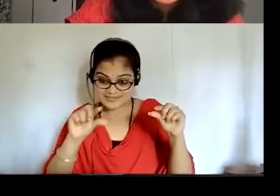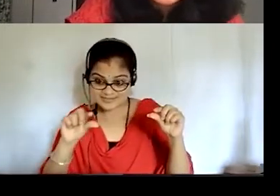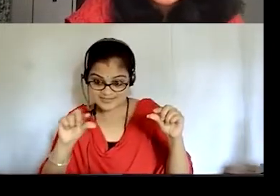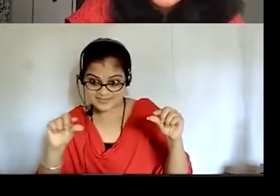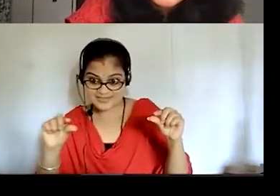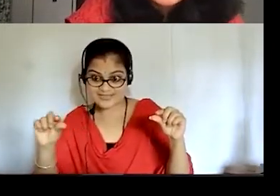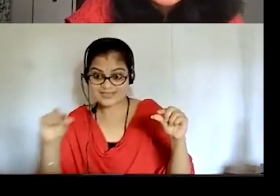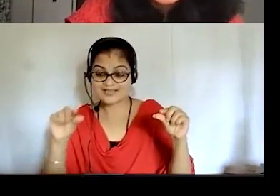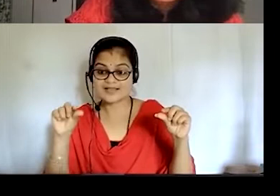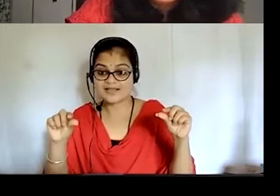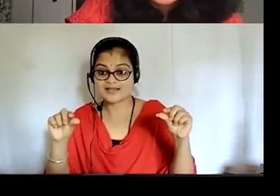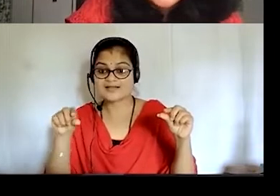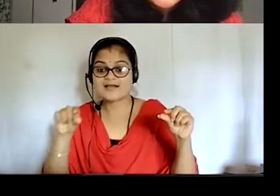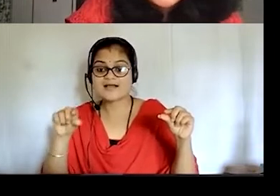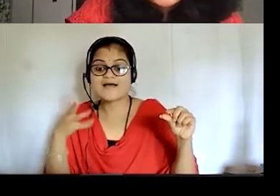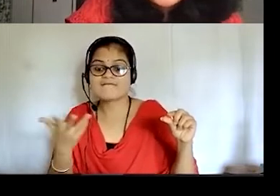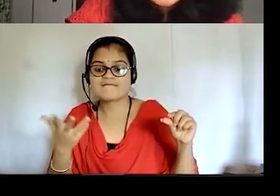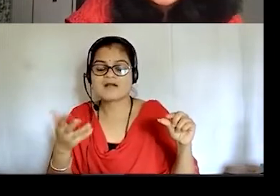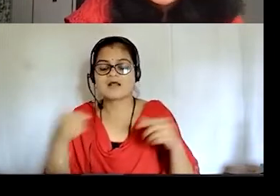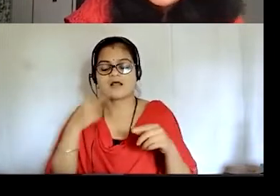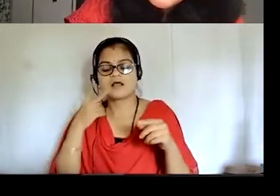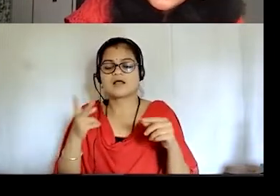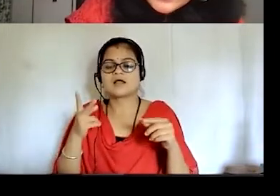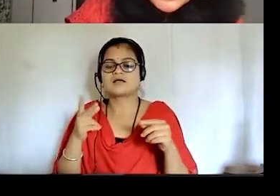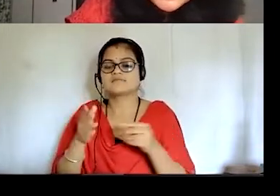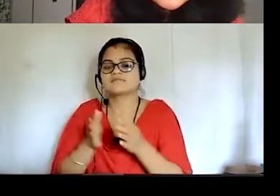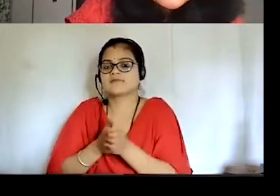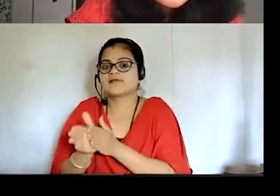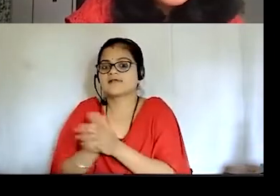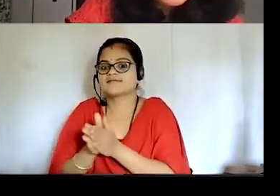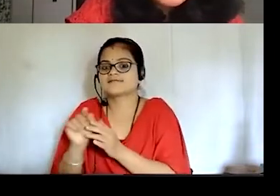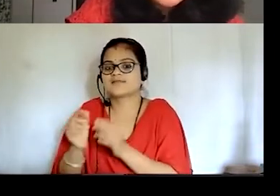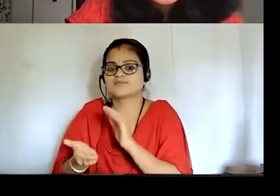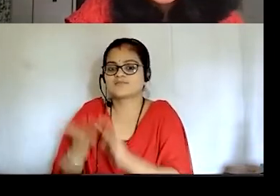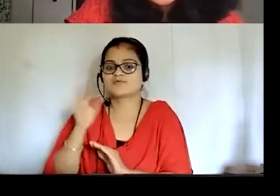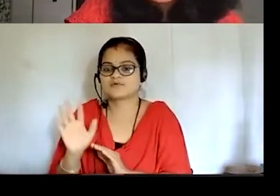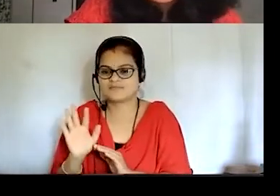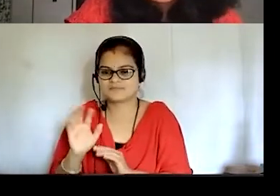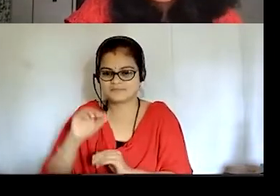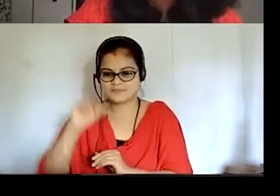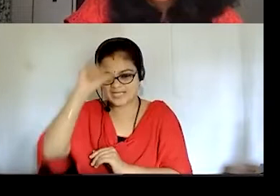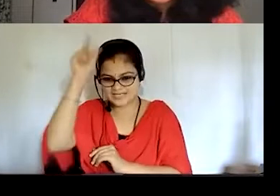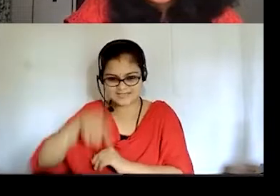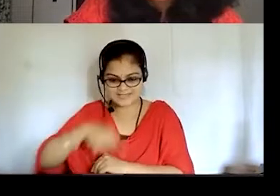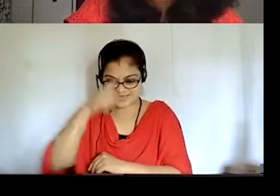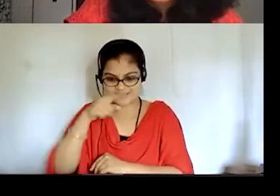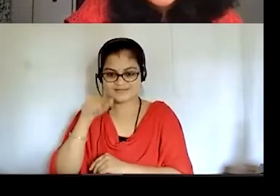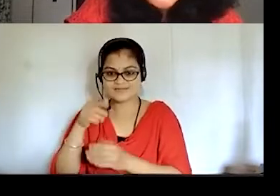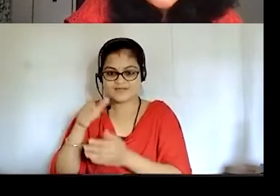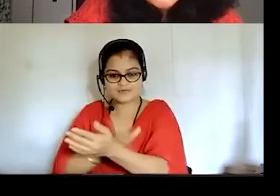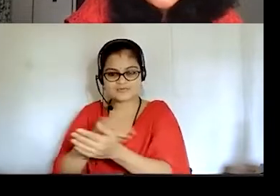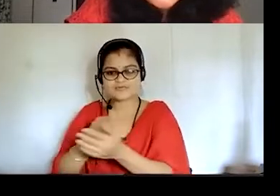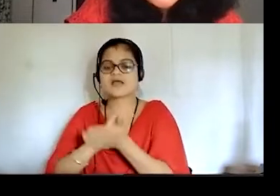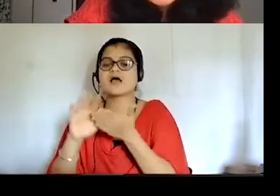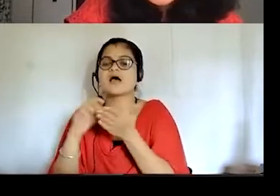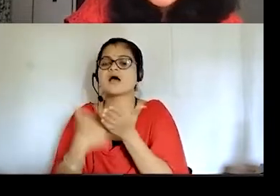music intriguing and interesting. Indian music does not use harmony in the way Western music